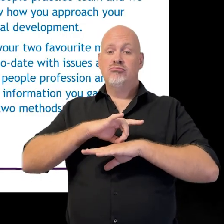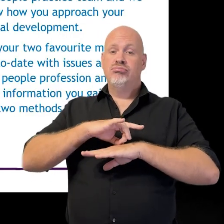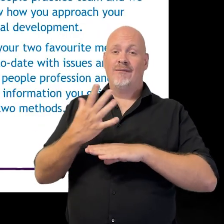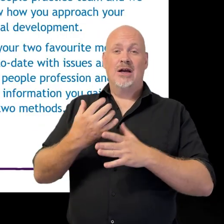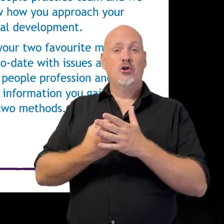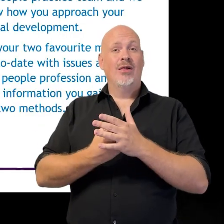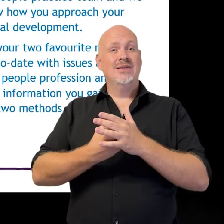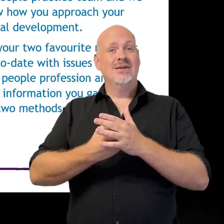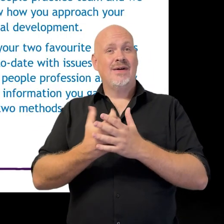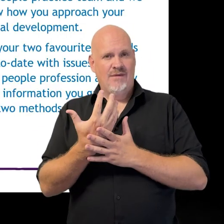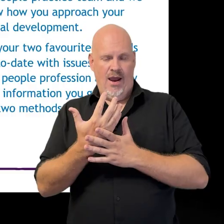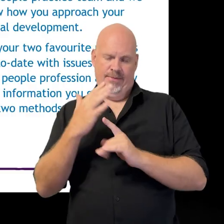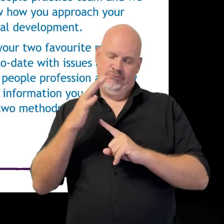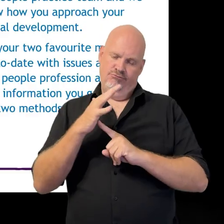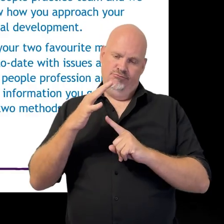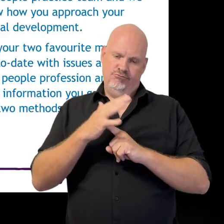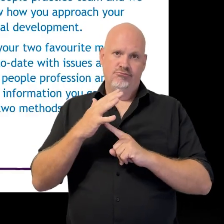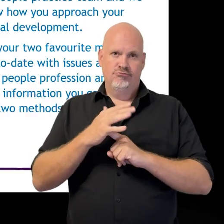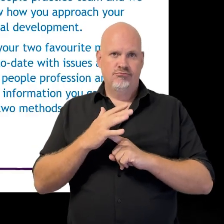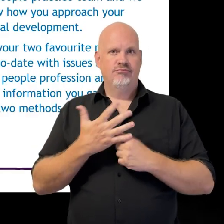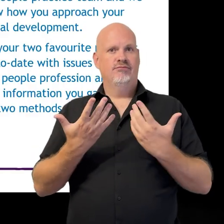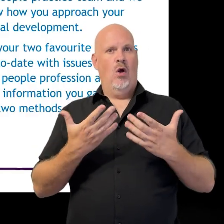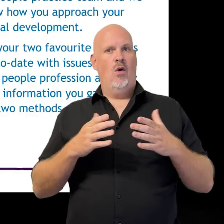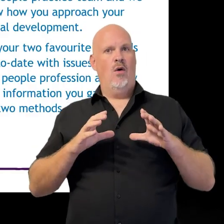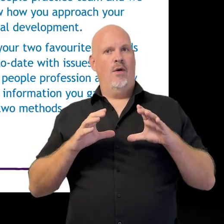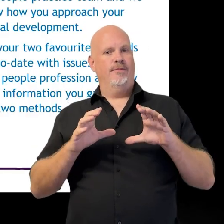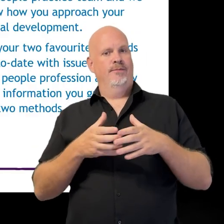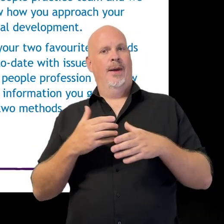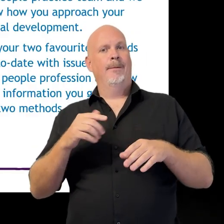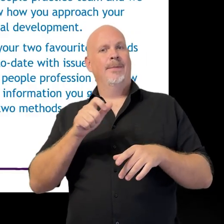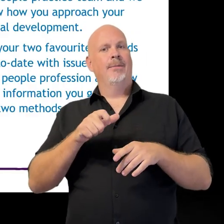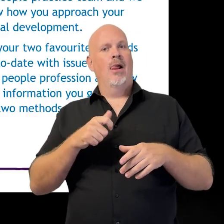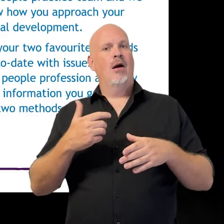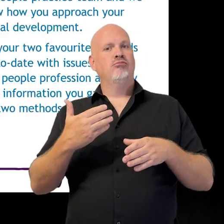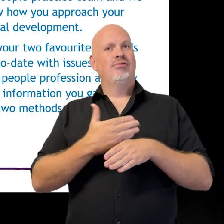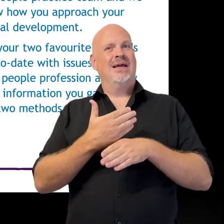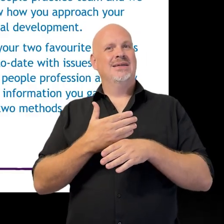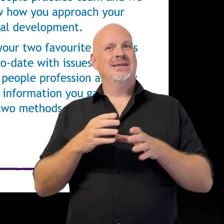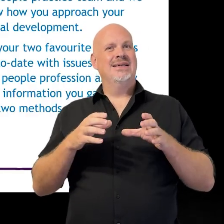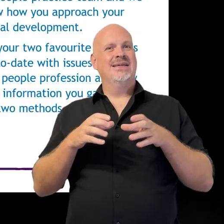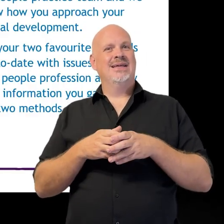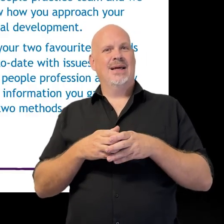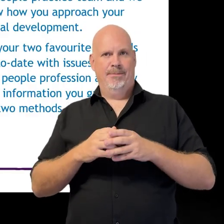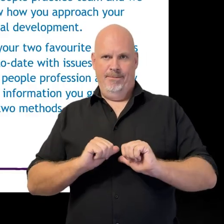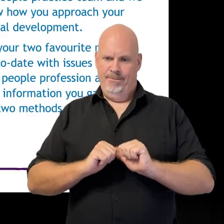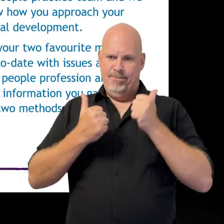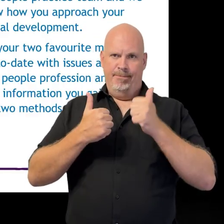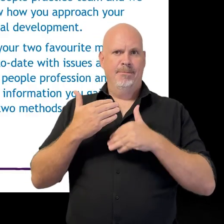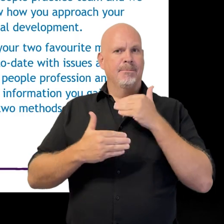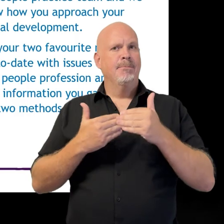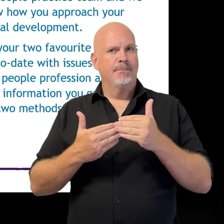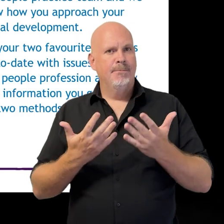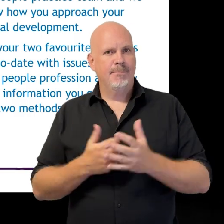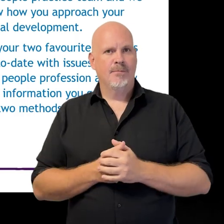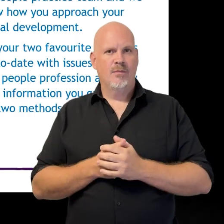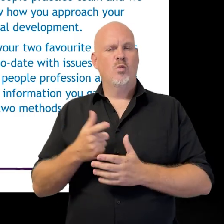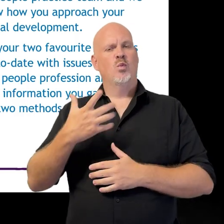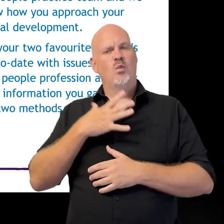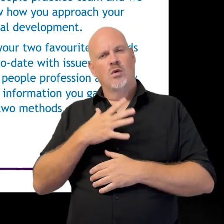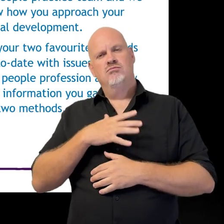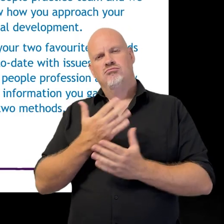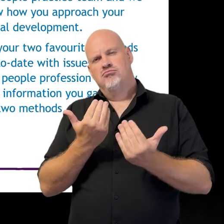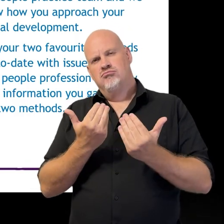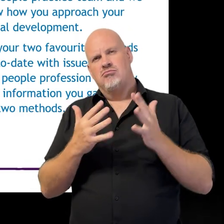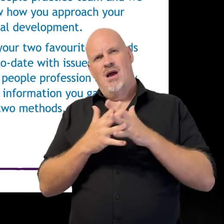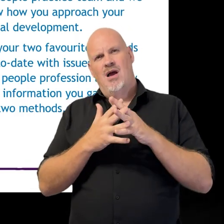Question 4. So Novascare state that professional development is key to the effectiveness of their people practice team,